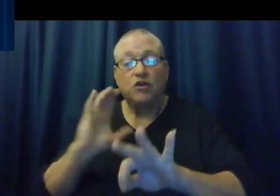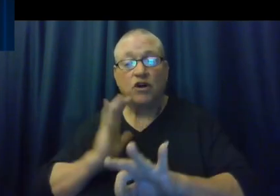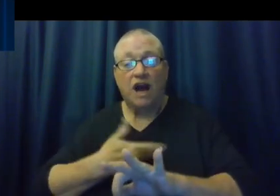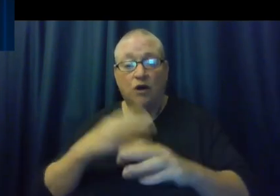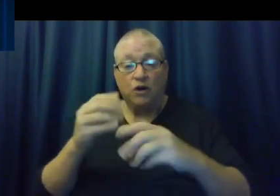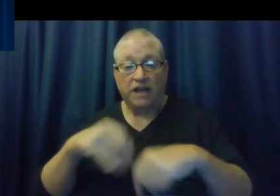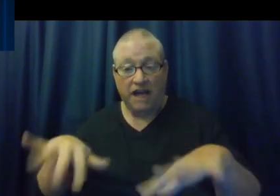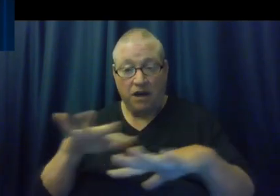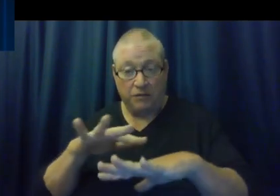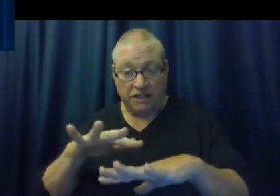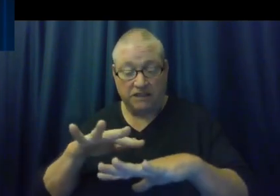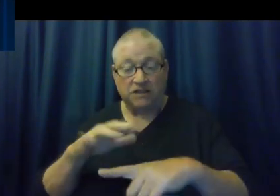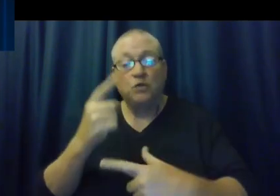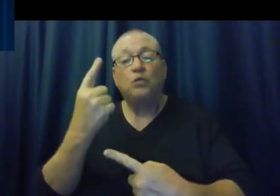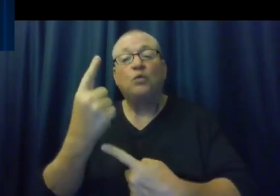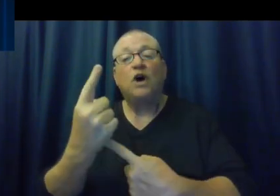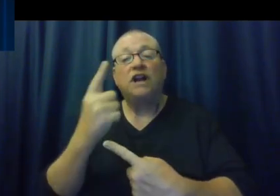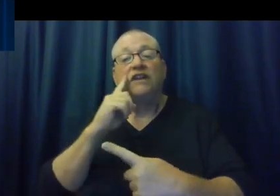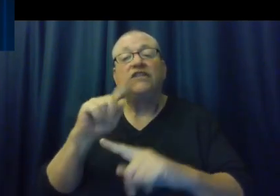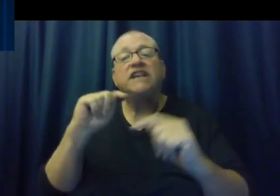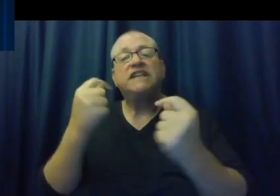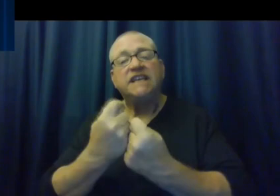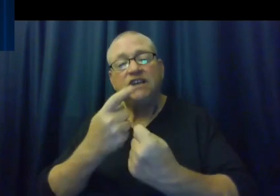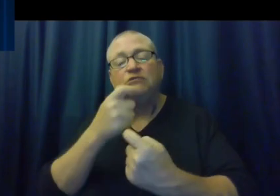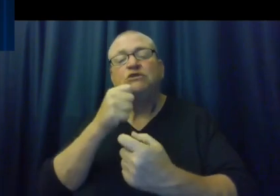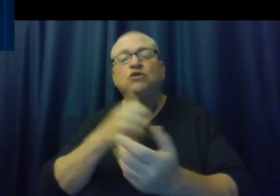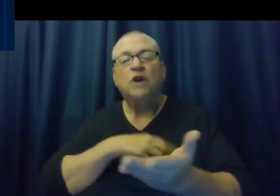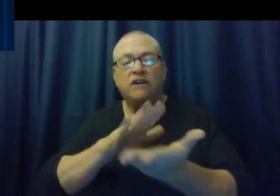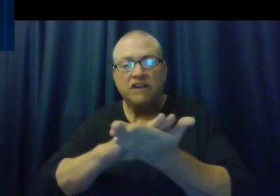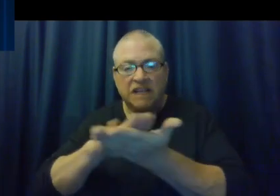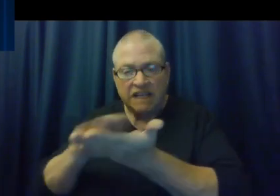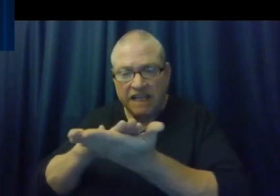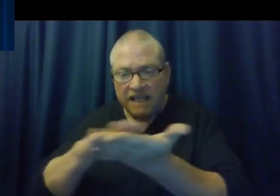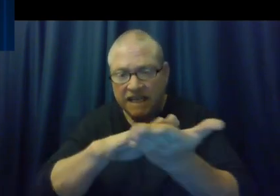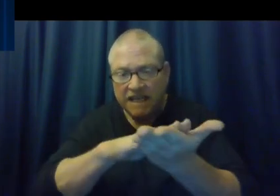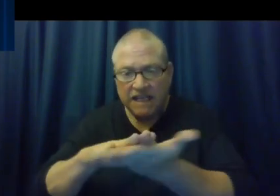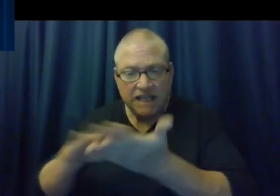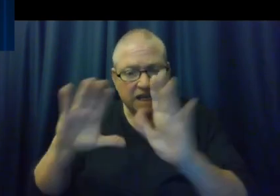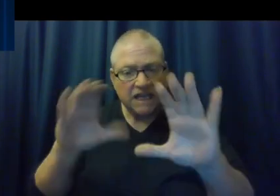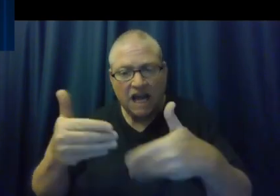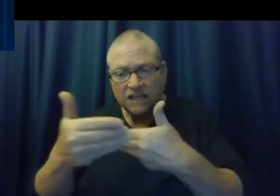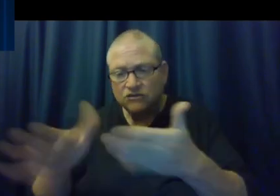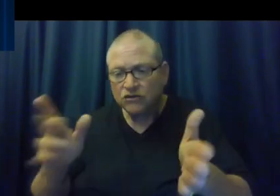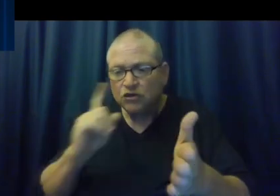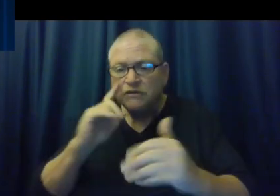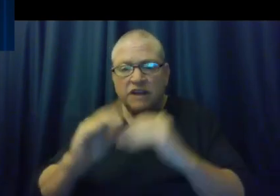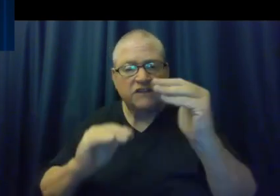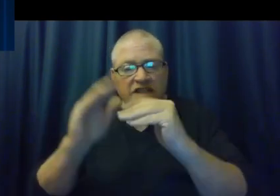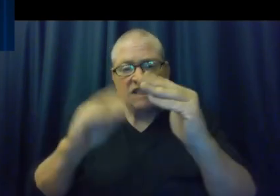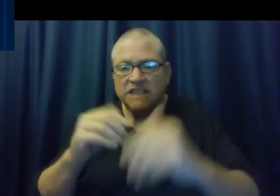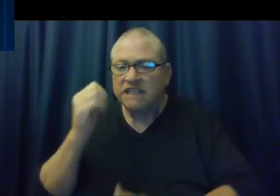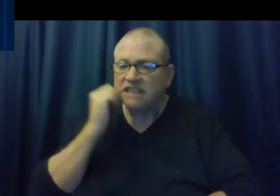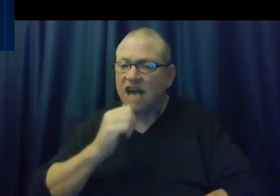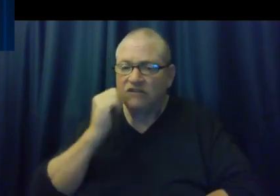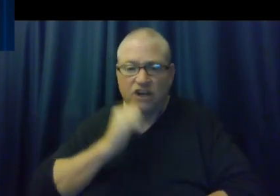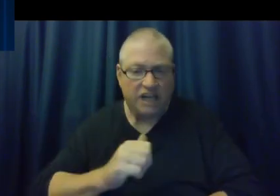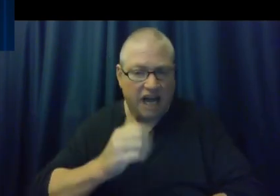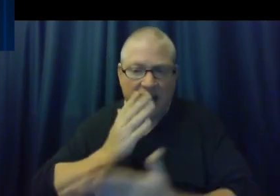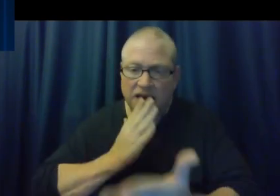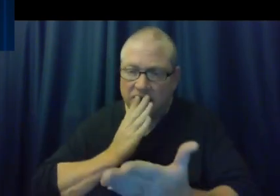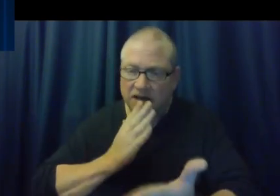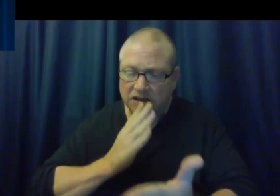One, the teams who have been working relentlessly to clean our classrooms and facilities every day. And